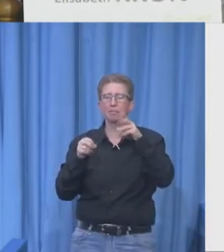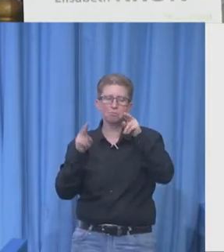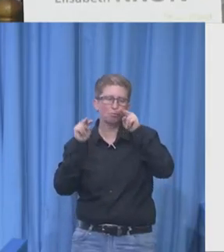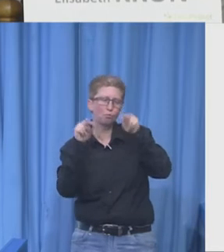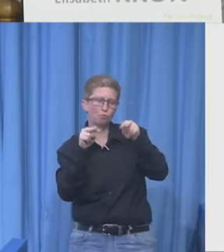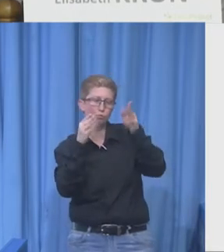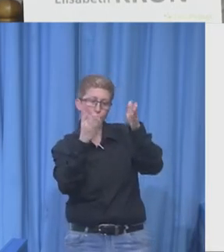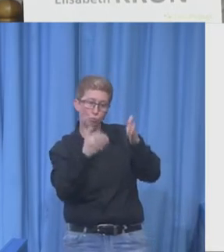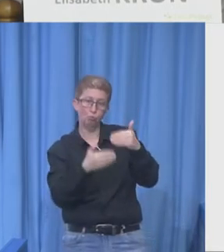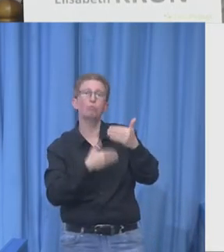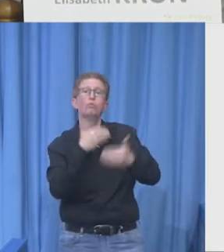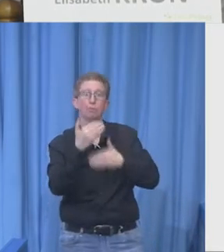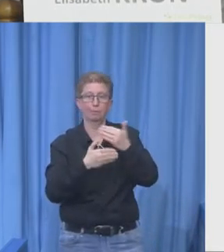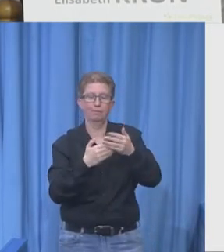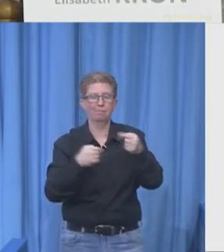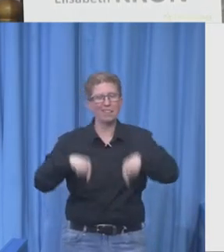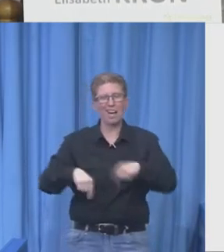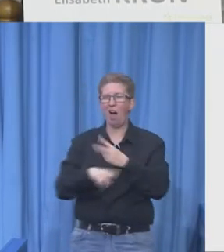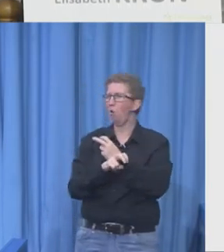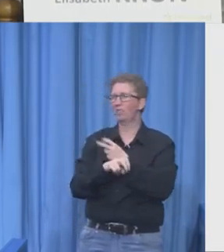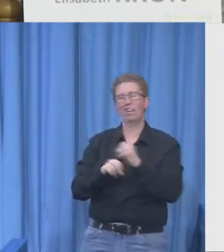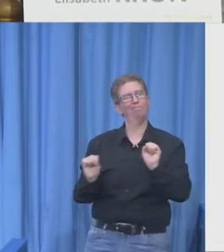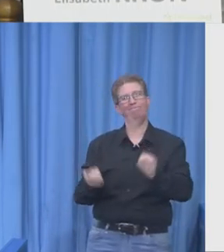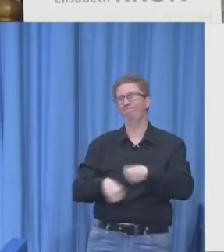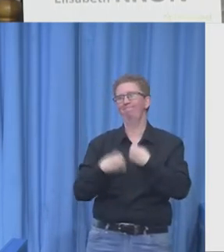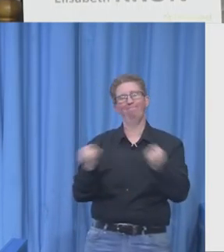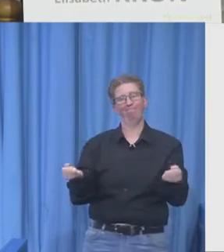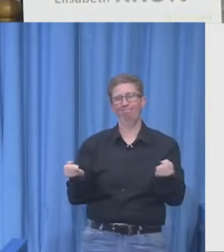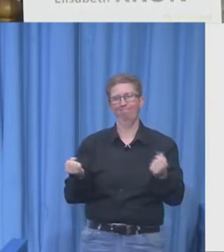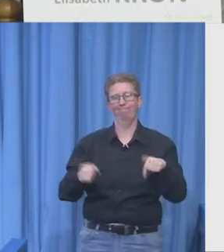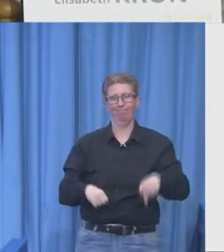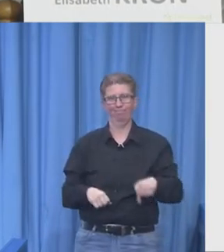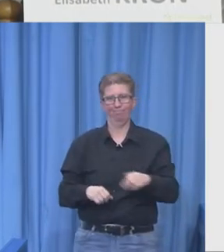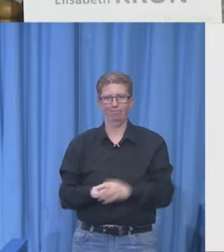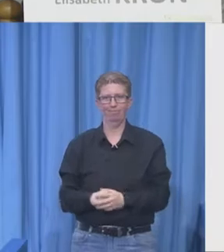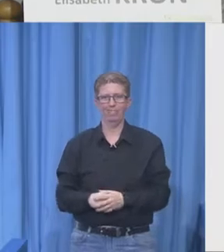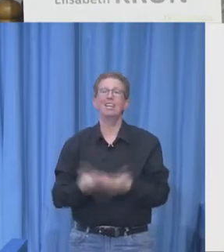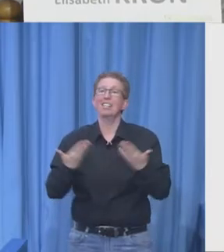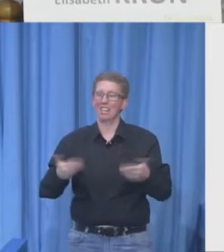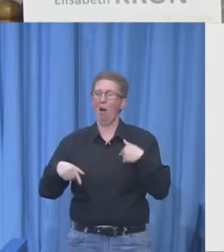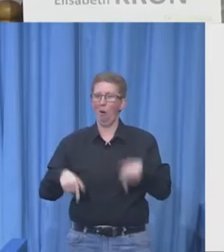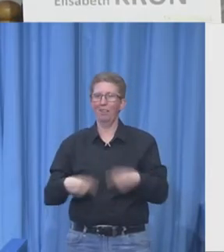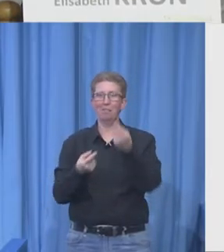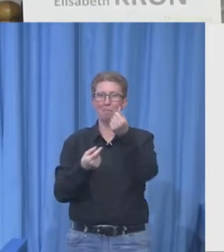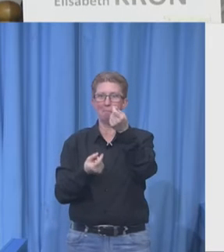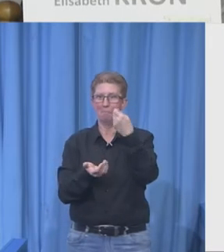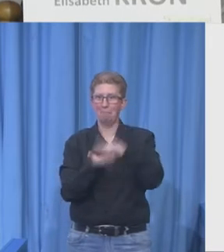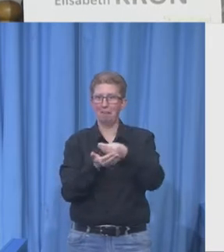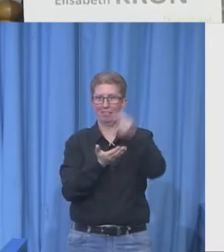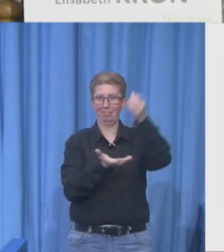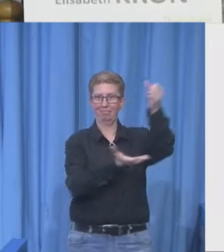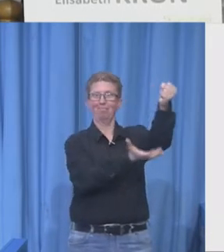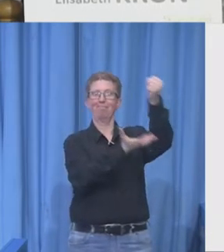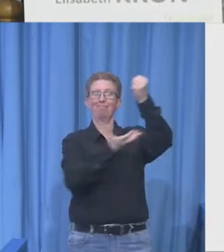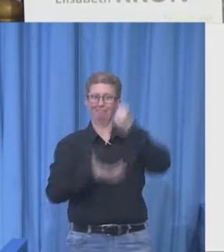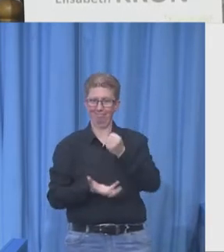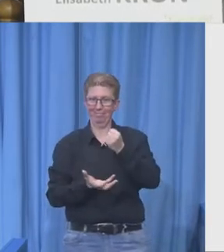5 months, and it helped us to know a lot of people in a good way, and we could hire a lot of people with